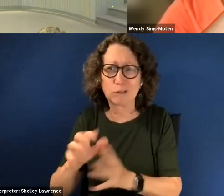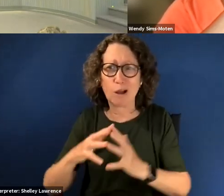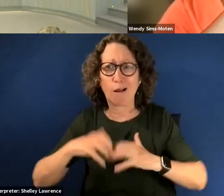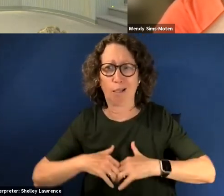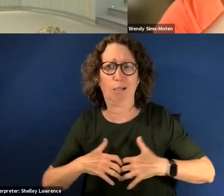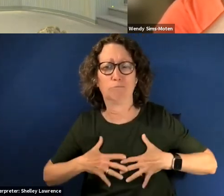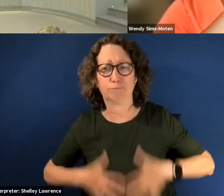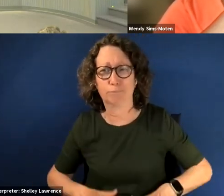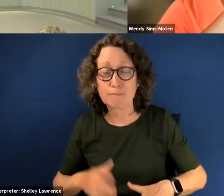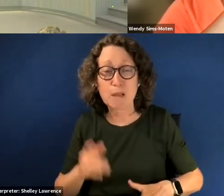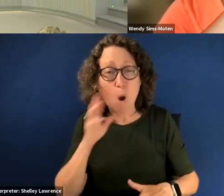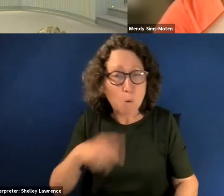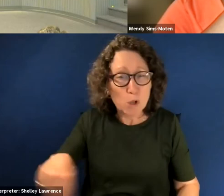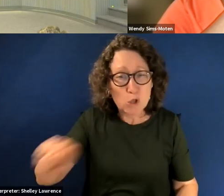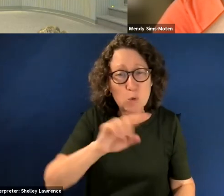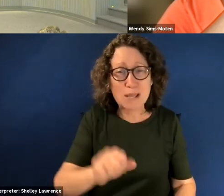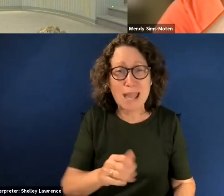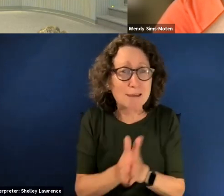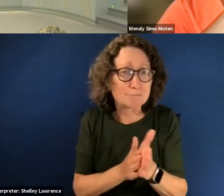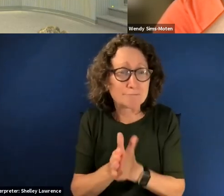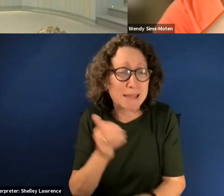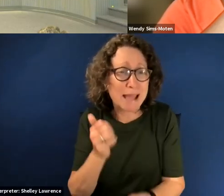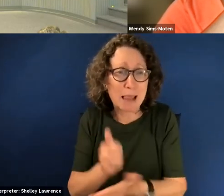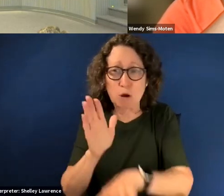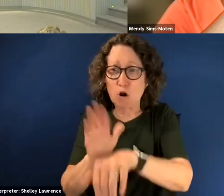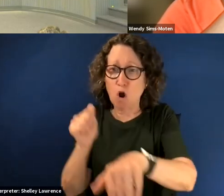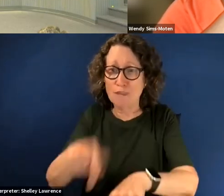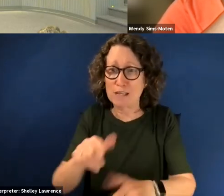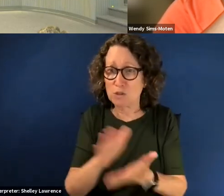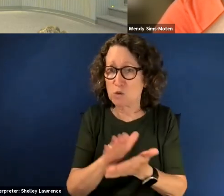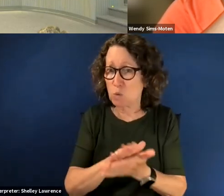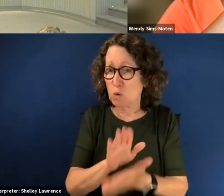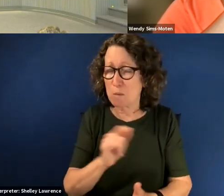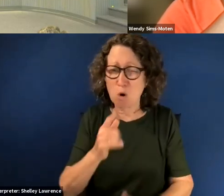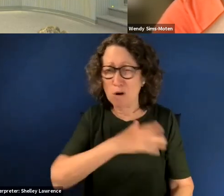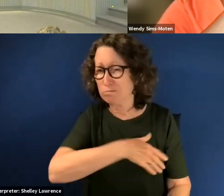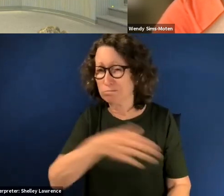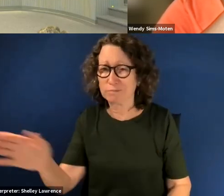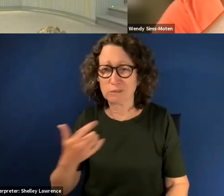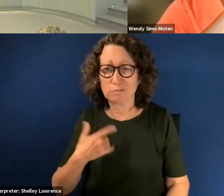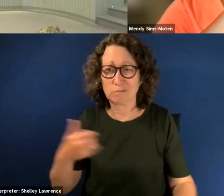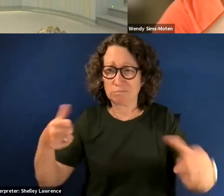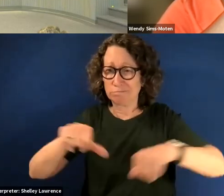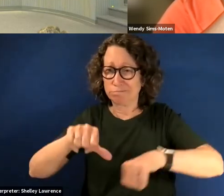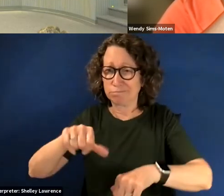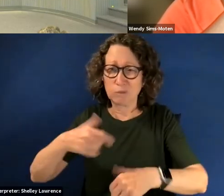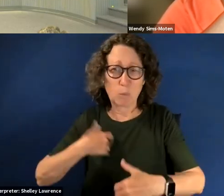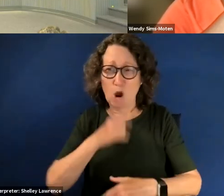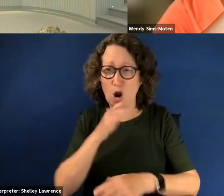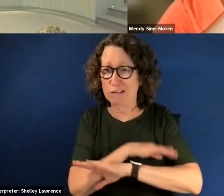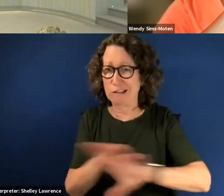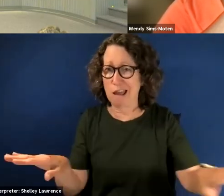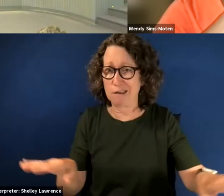everyone can enthusiastically help recall this school board. We are done.